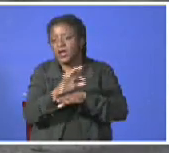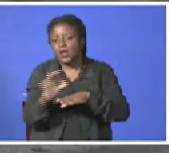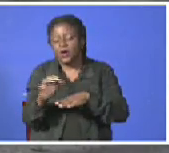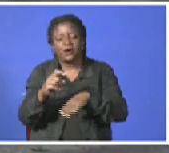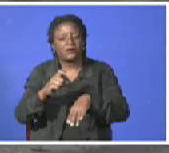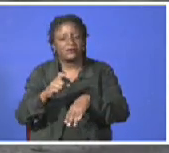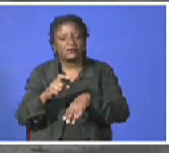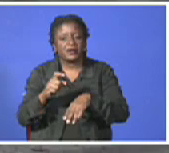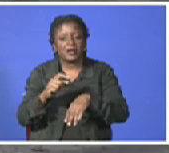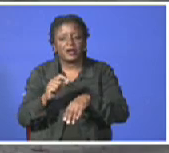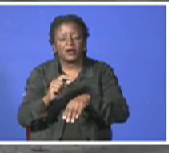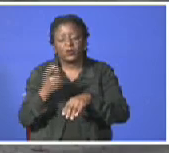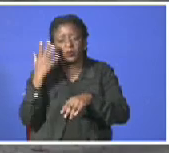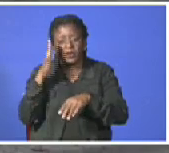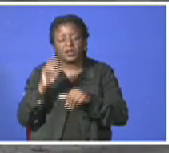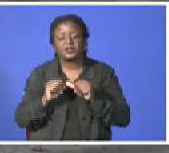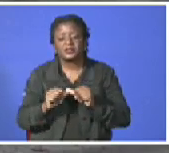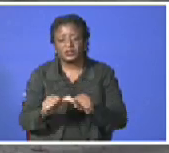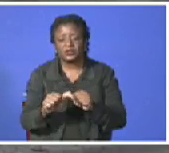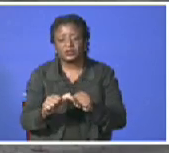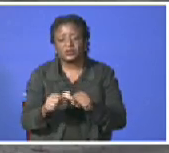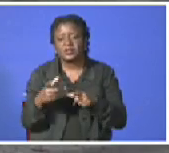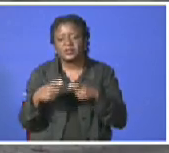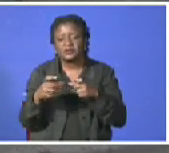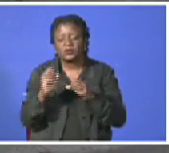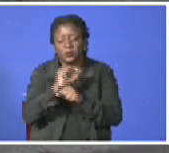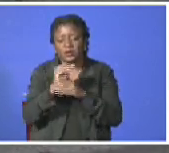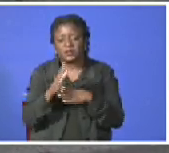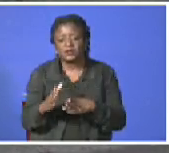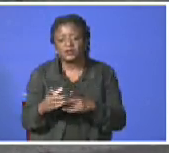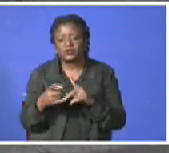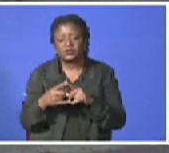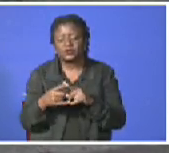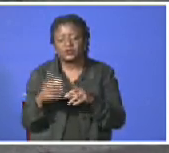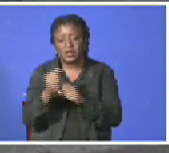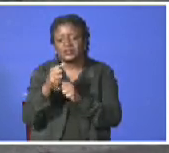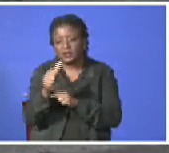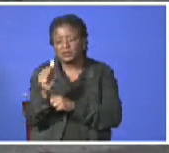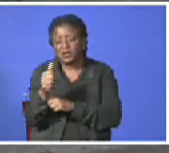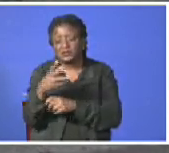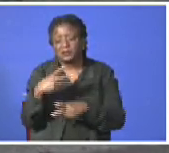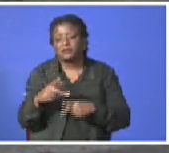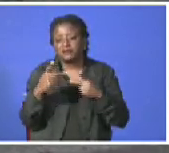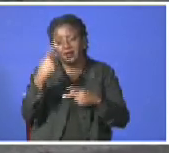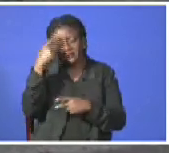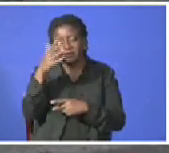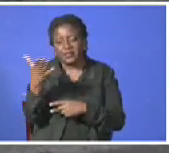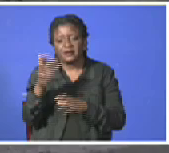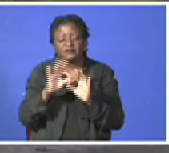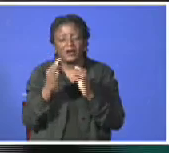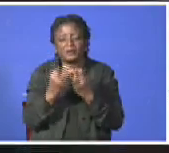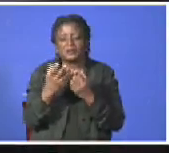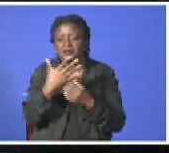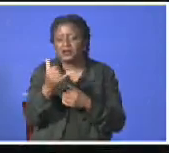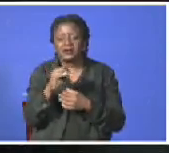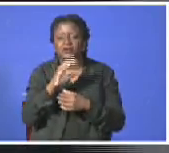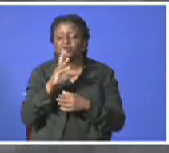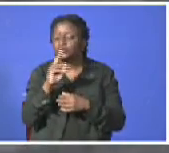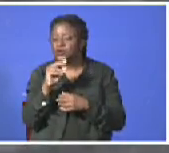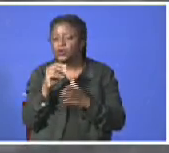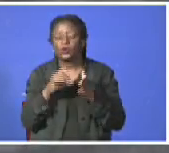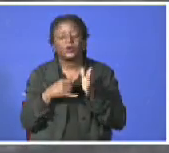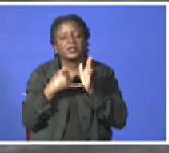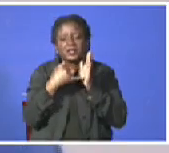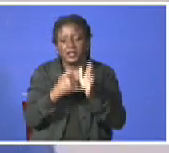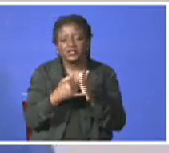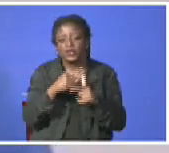carried out to allow affected employees time to catch themselves and provide for their families. And there is no indication as to when